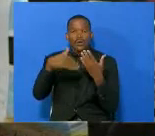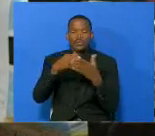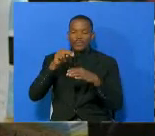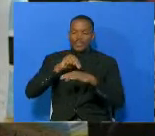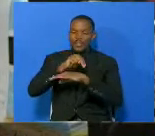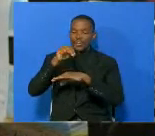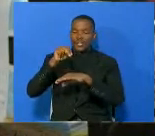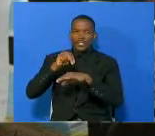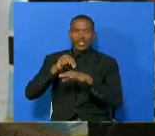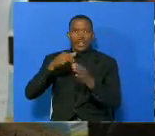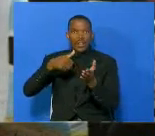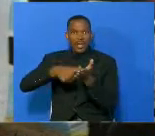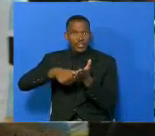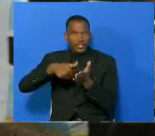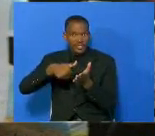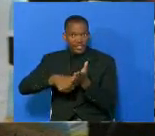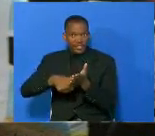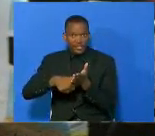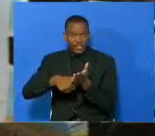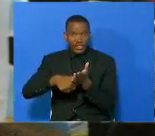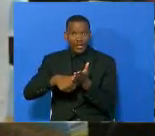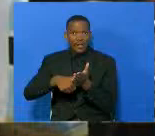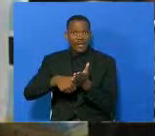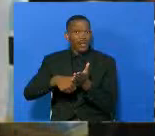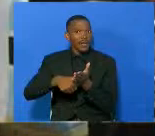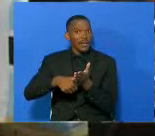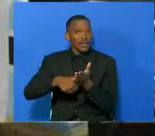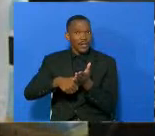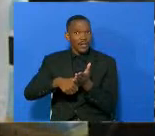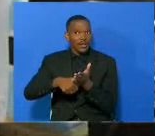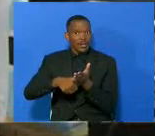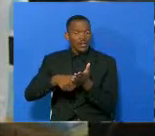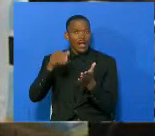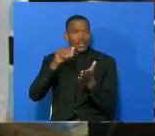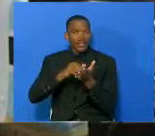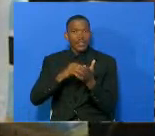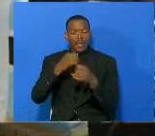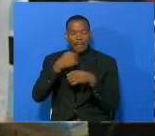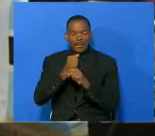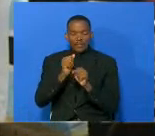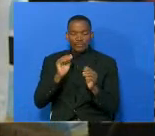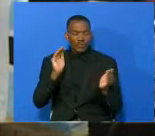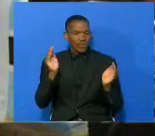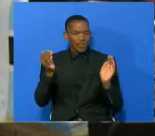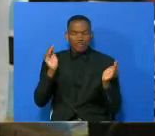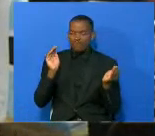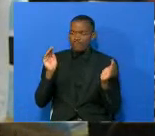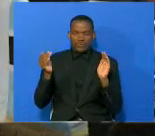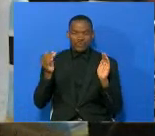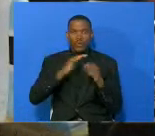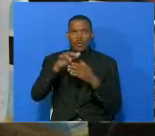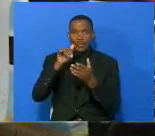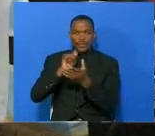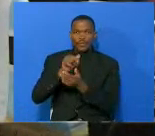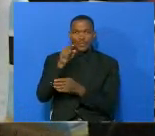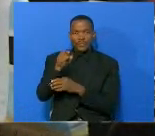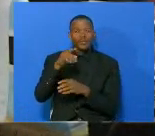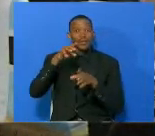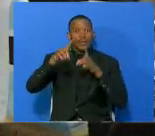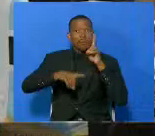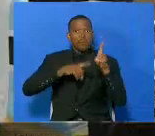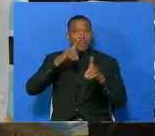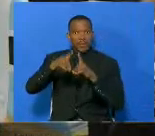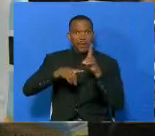ID and the making comparable those features so that our